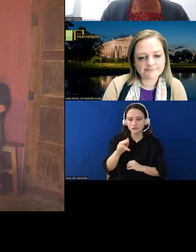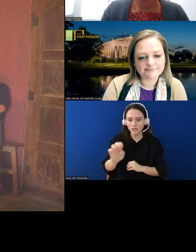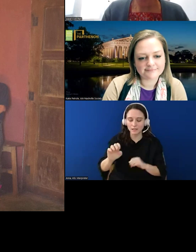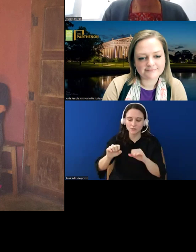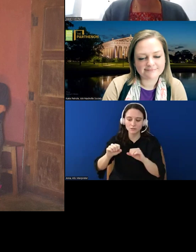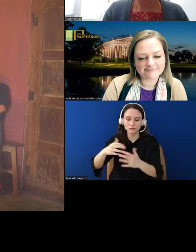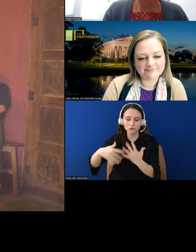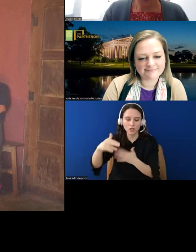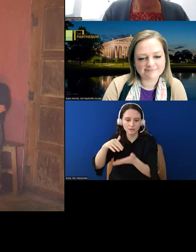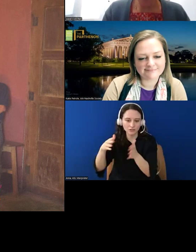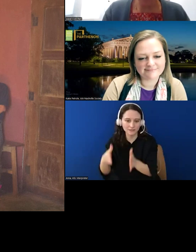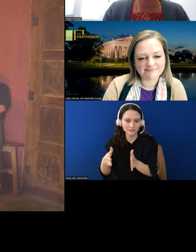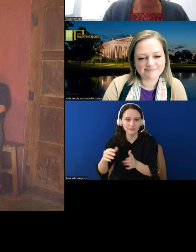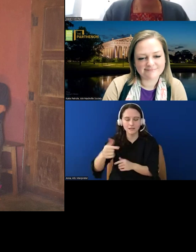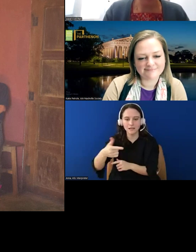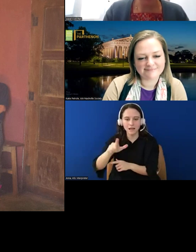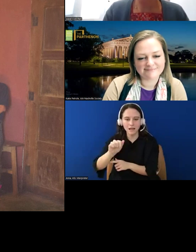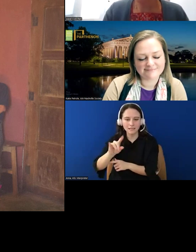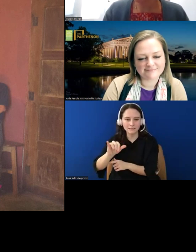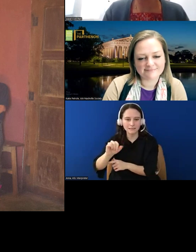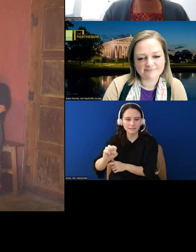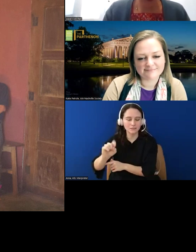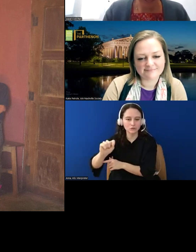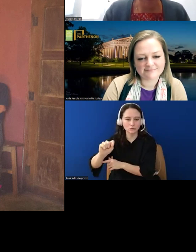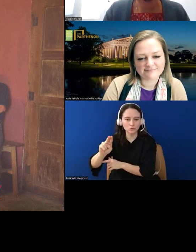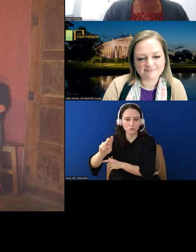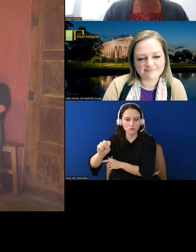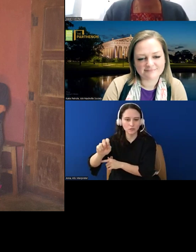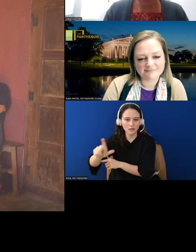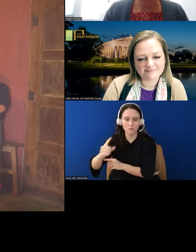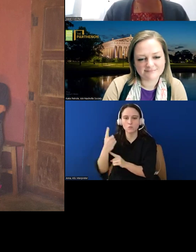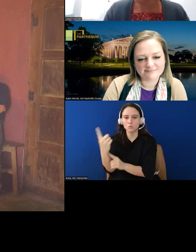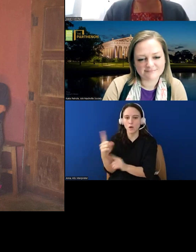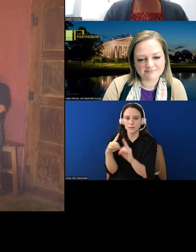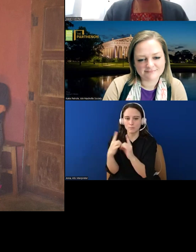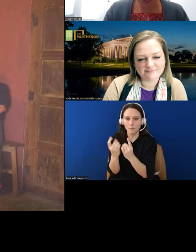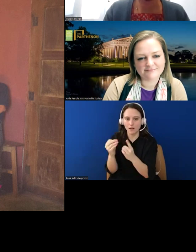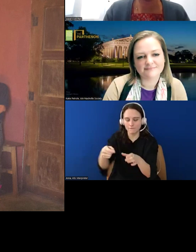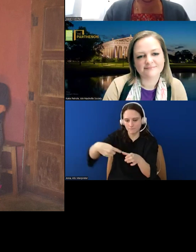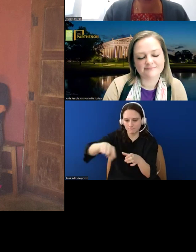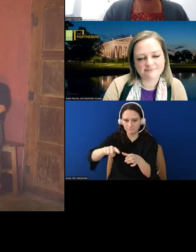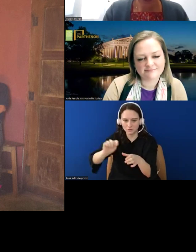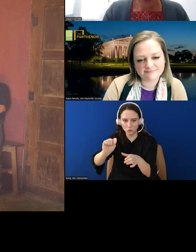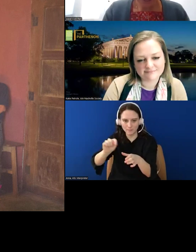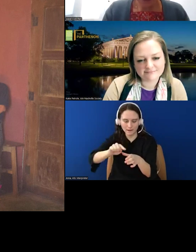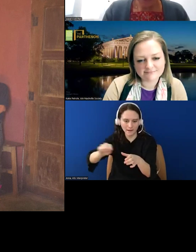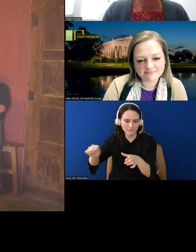sociologist Gladys Tzuq points out that in the department of Totonicapán, which is another K'iche